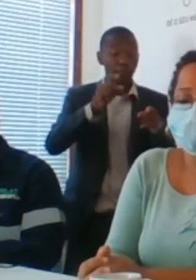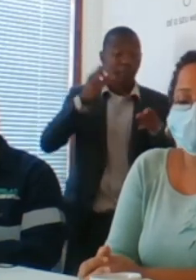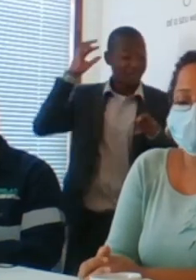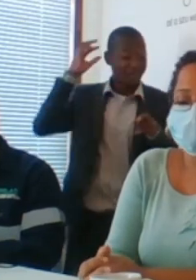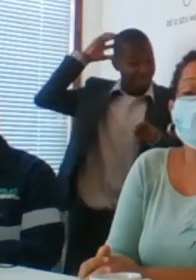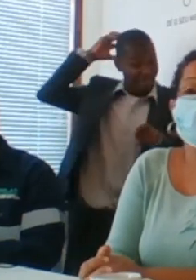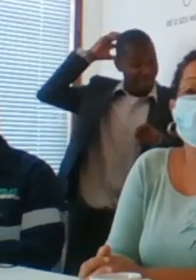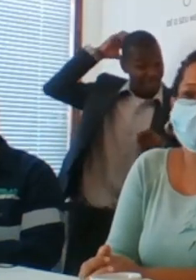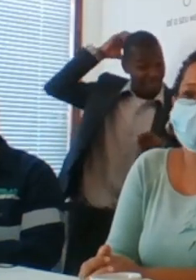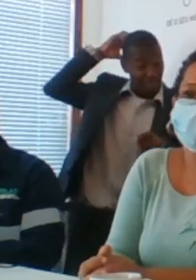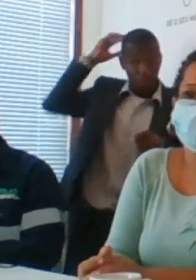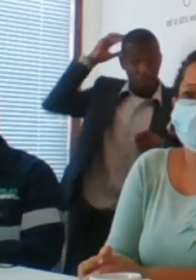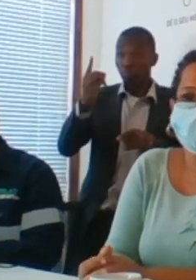is